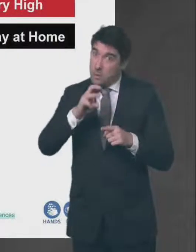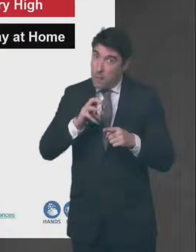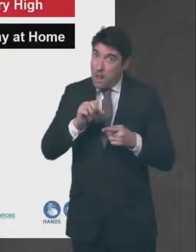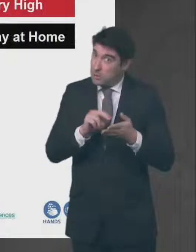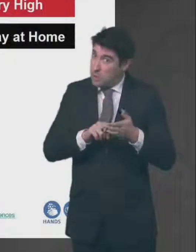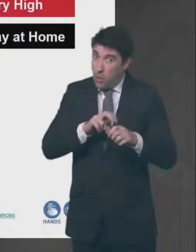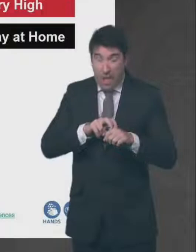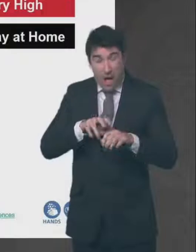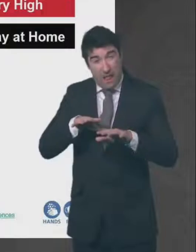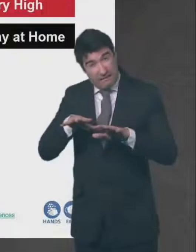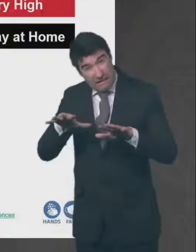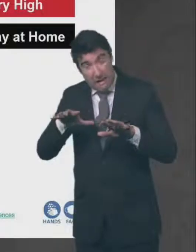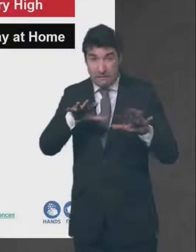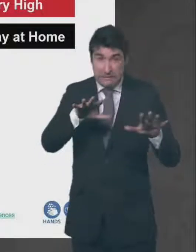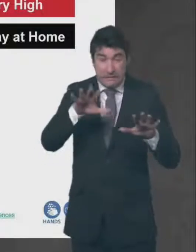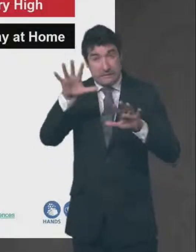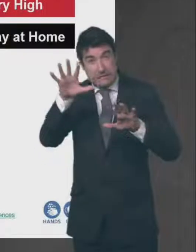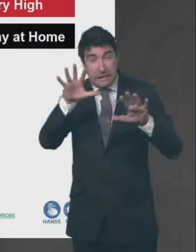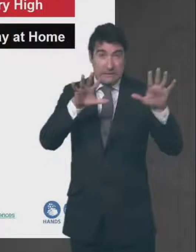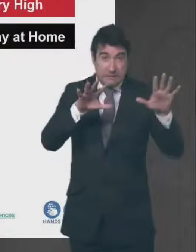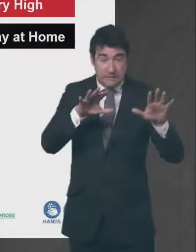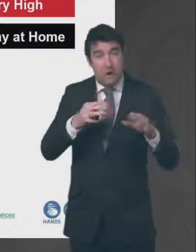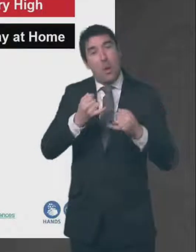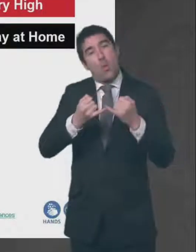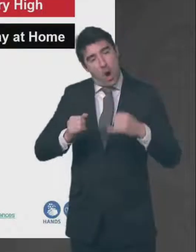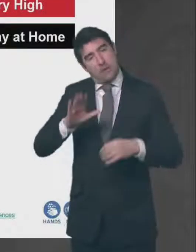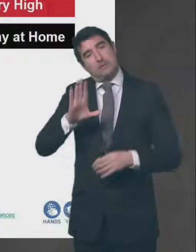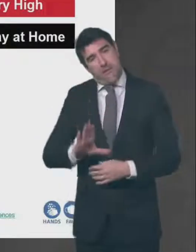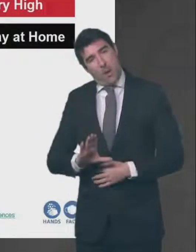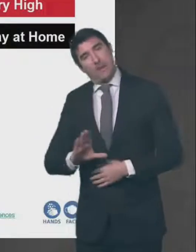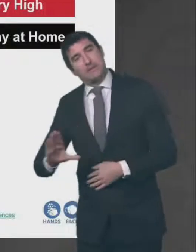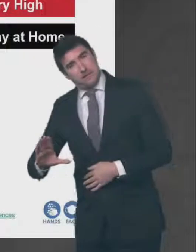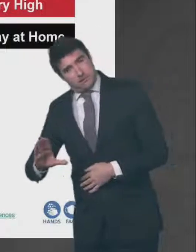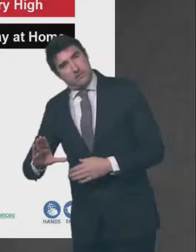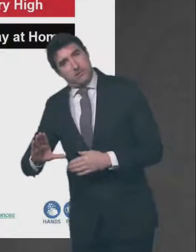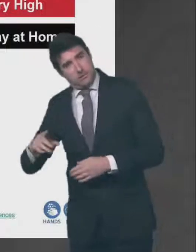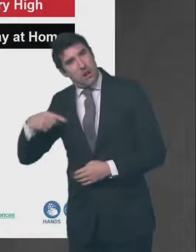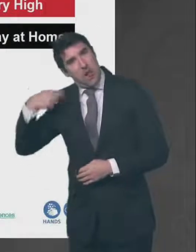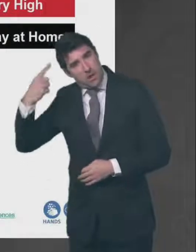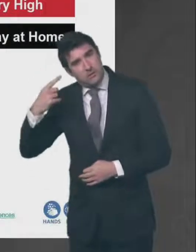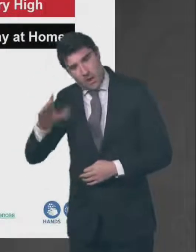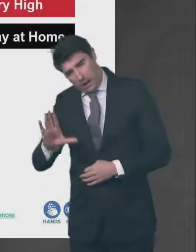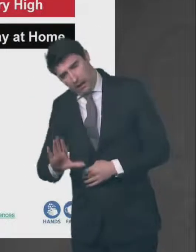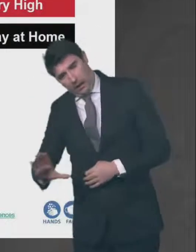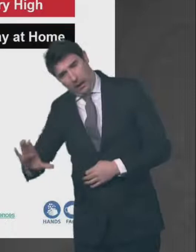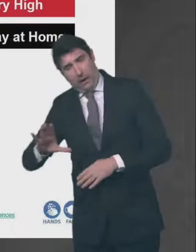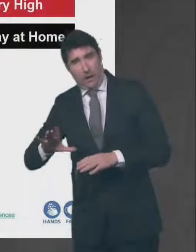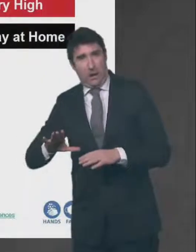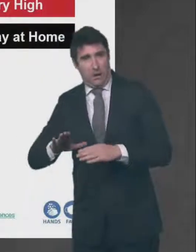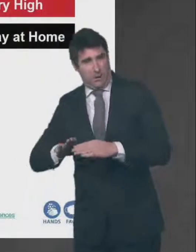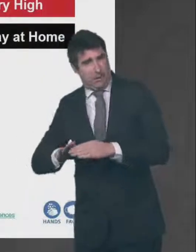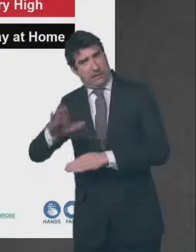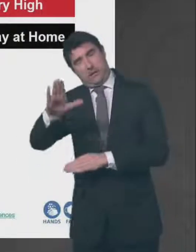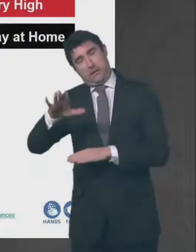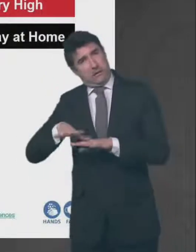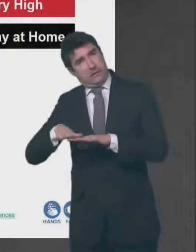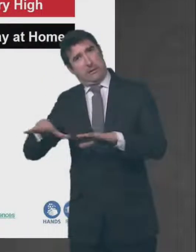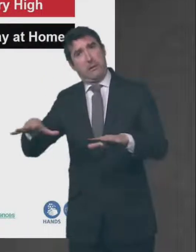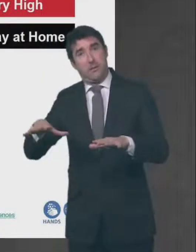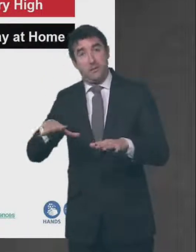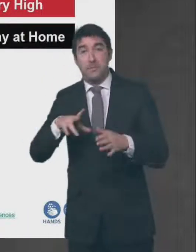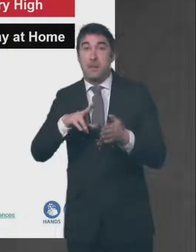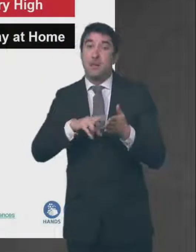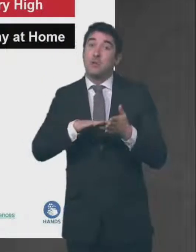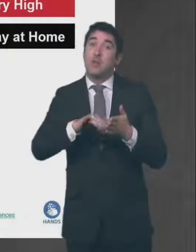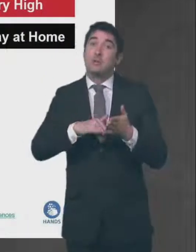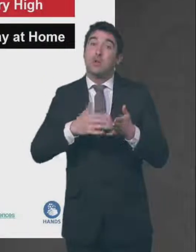Liverpool London. and Yorkshire, And and that's going to. This It is all where the certainly tiers true don't that work. The NHS has not yet seen the